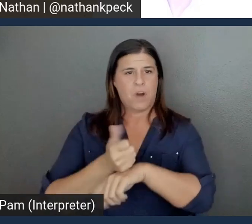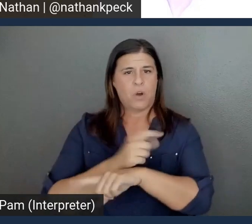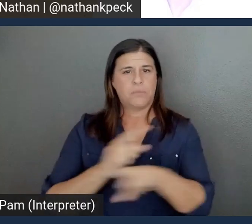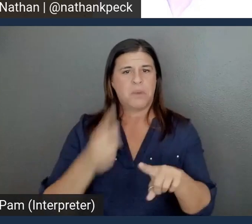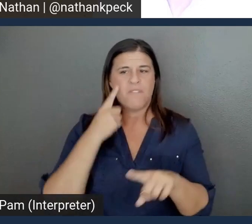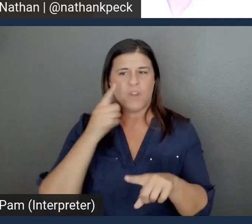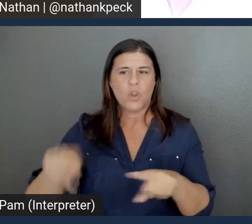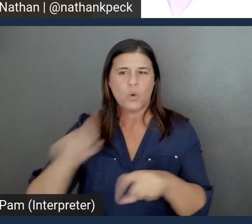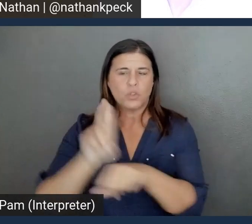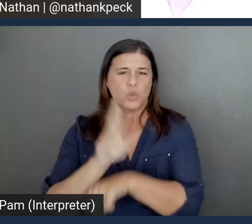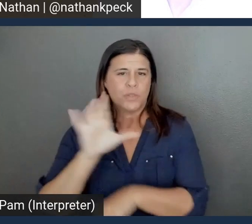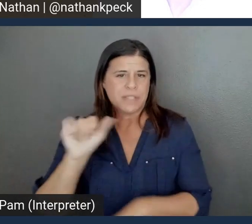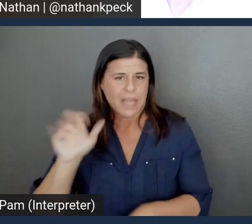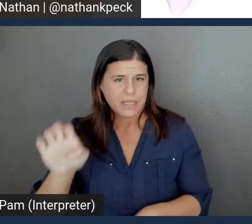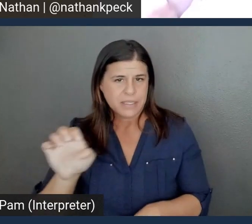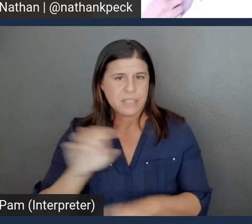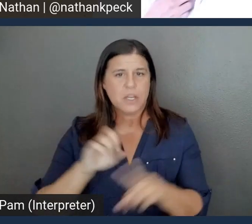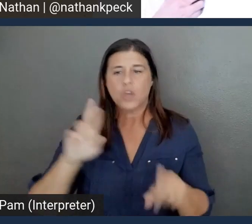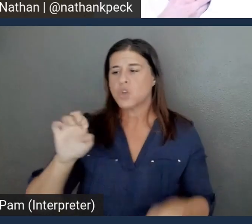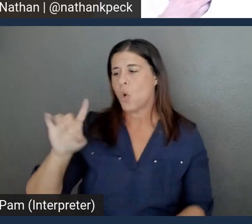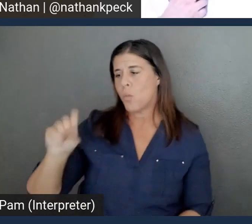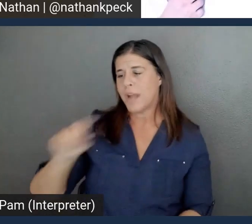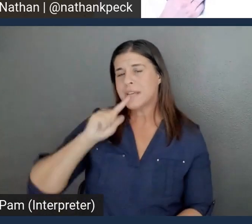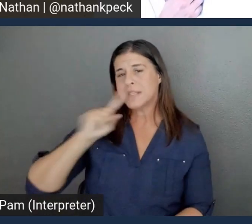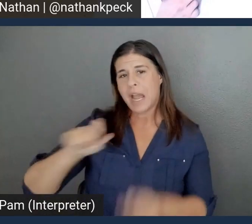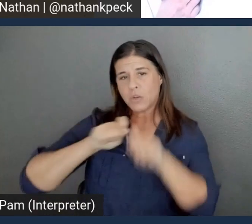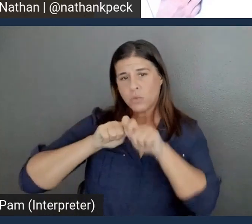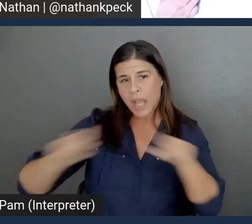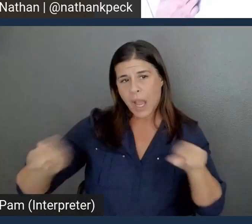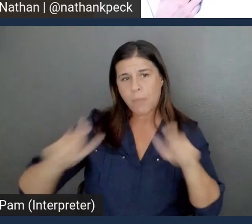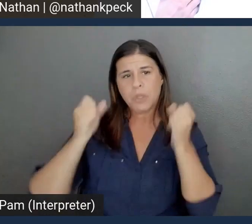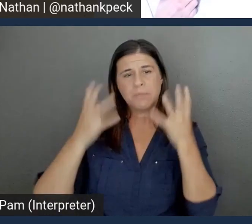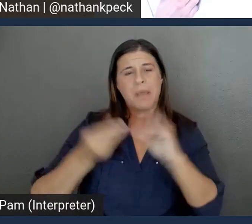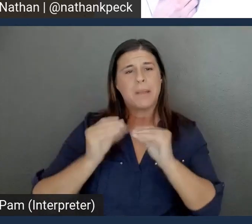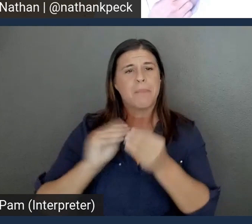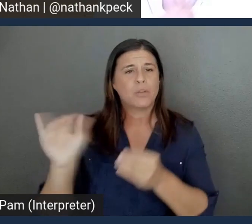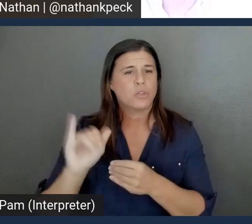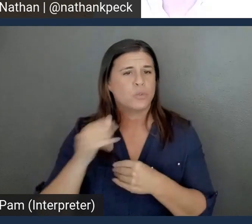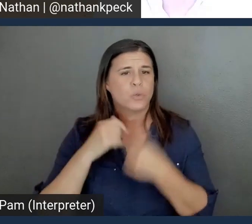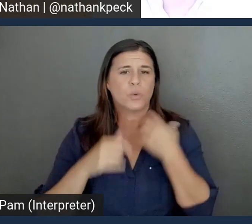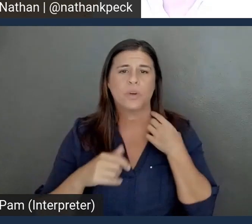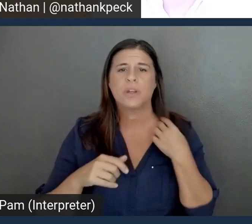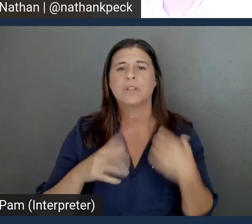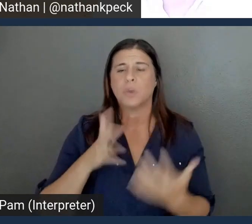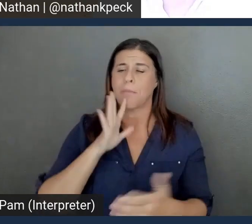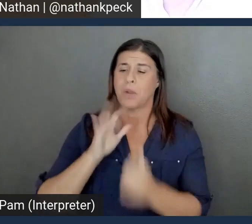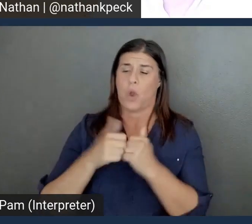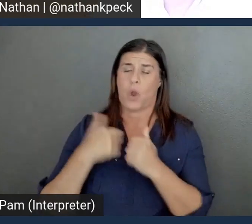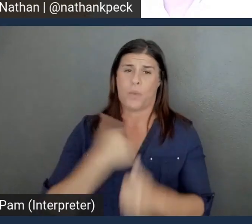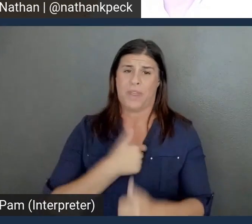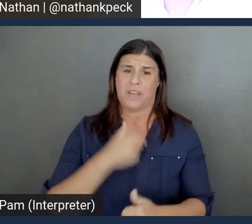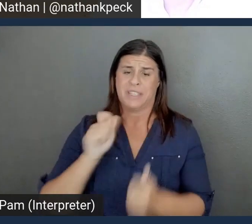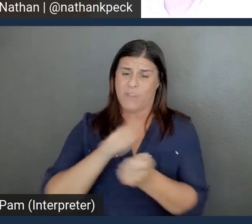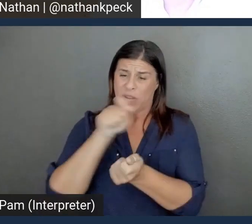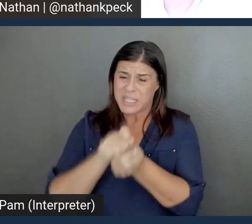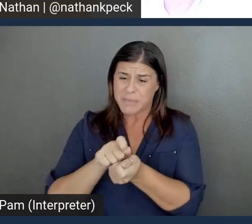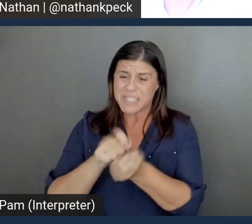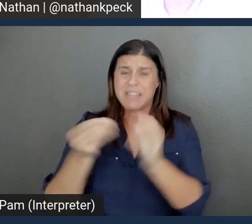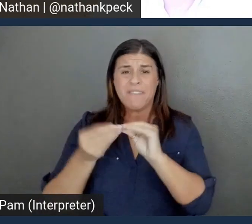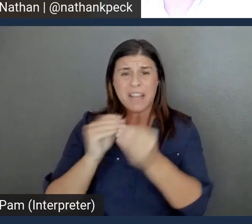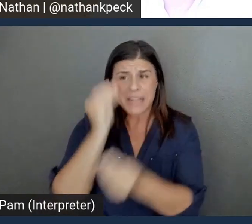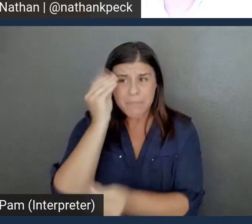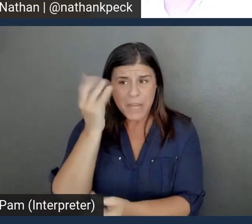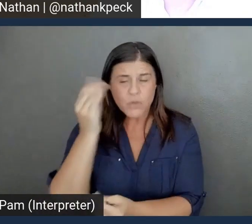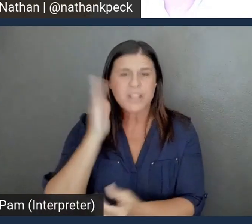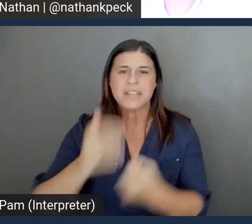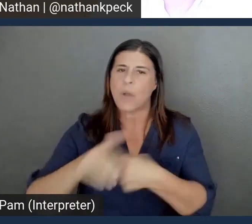cases. So Redis actually outputs quite a bit of metrics, and please talk to us if you need kind of specific metrics that will